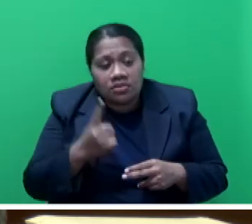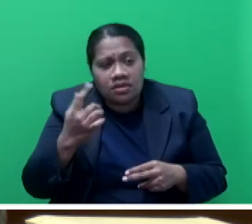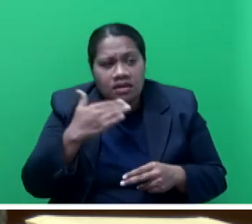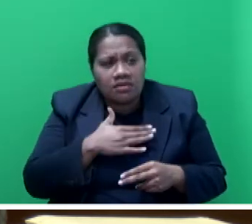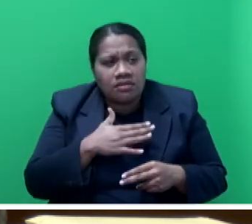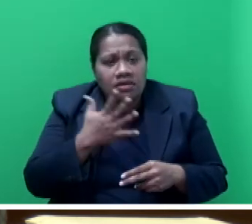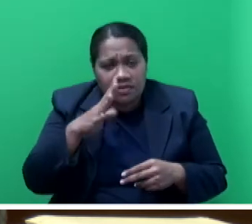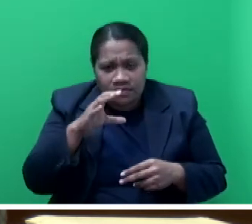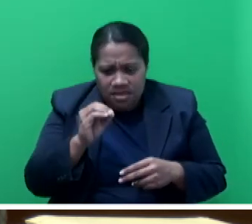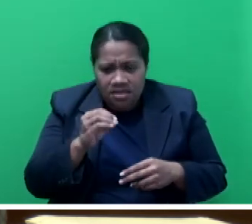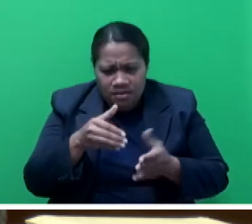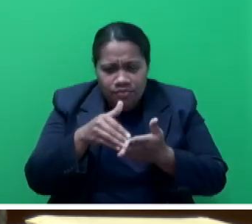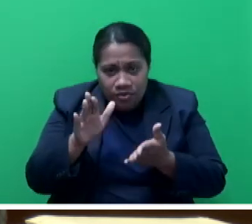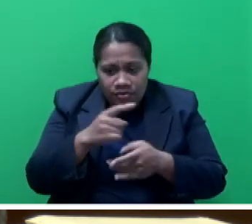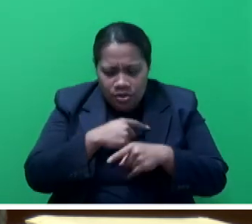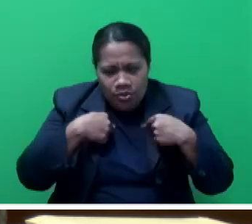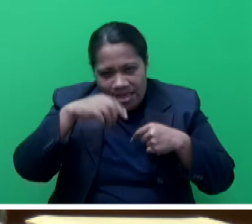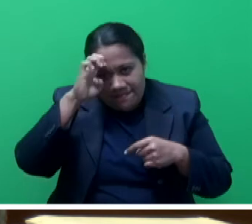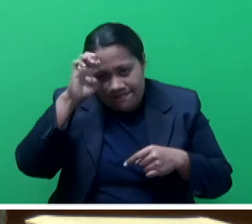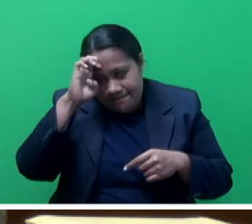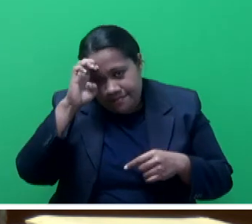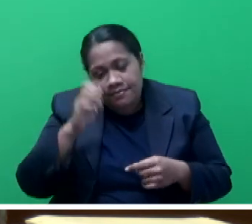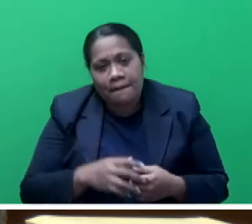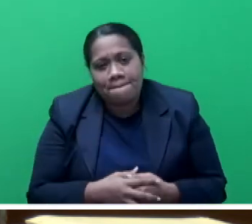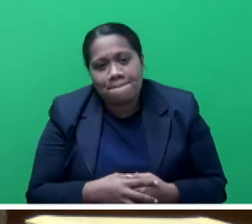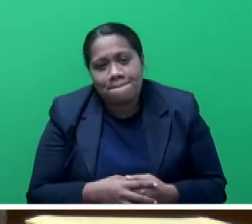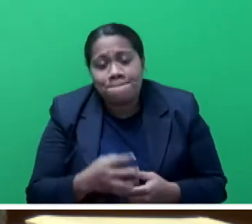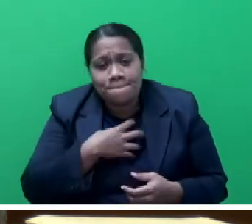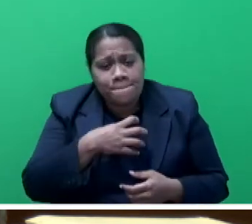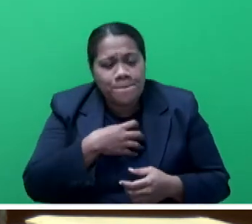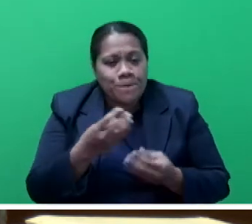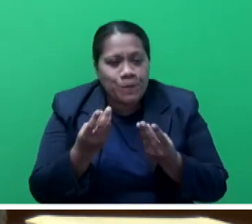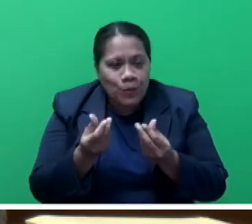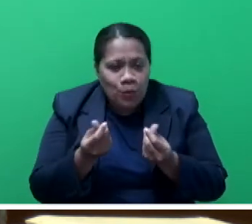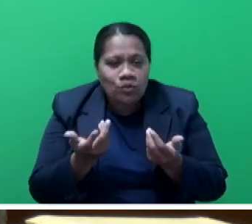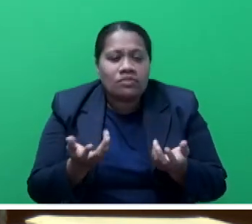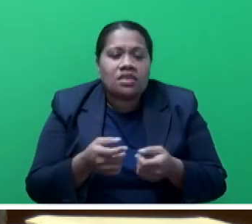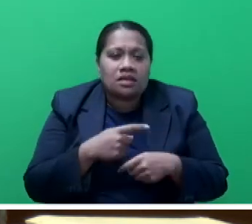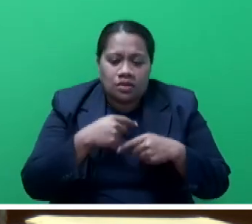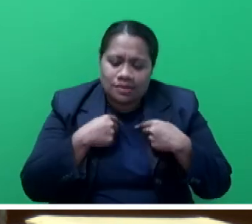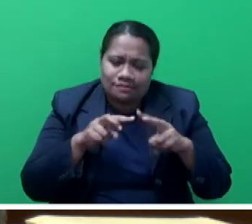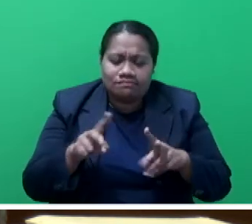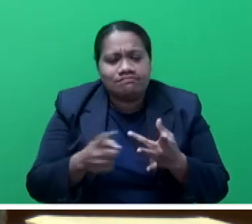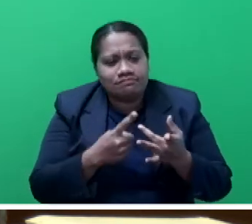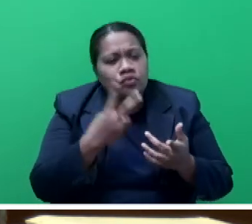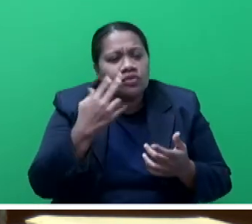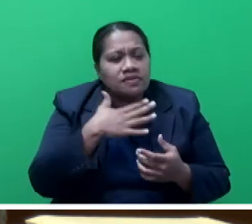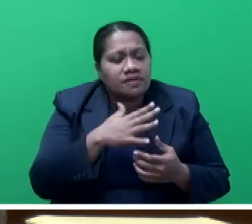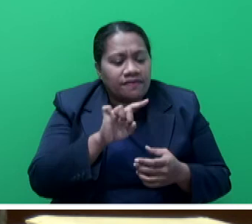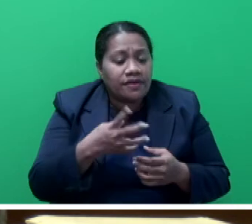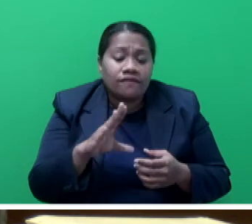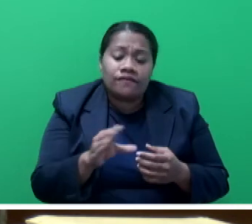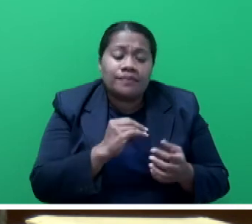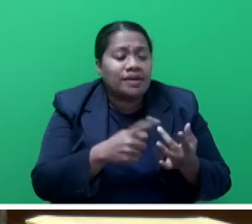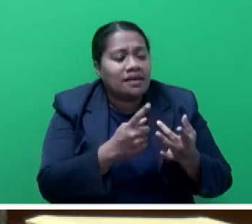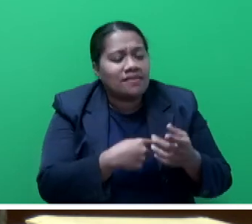approved. Mr. Speaker say we're expecting some more money. We're looking at another 200,000 coming from another development